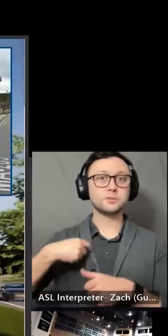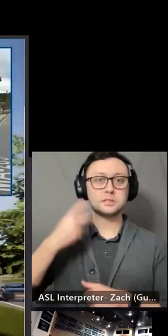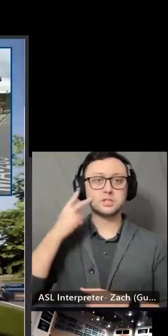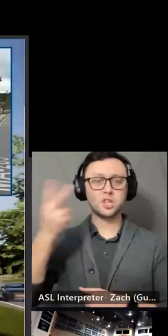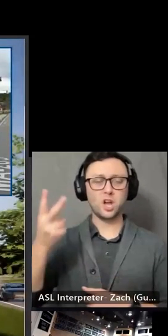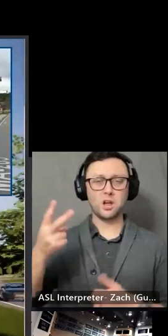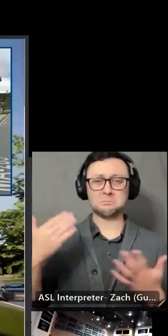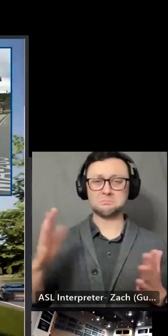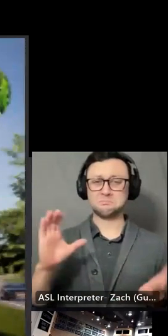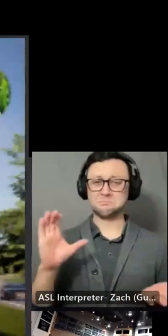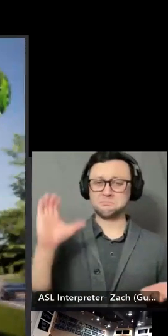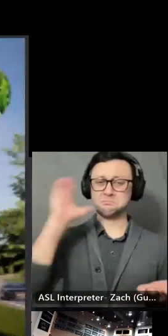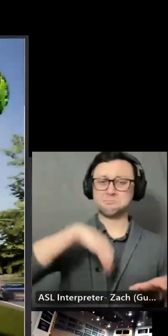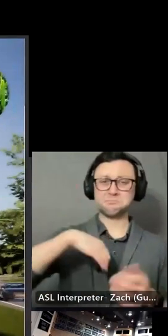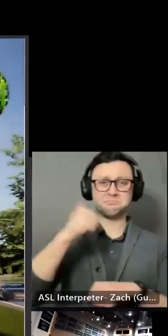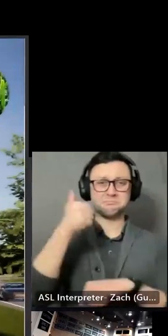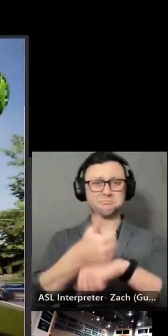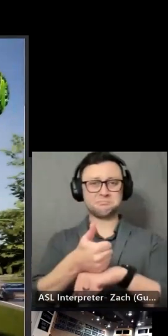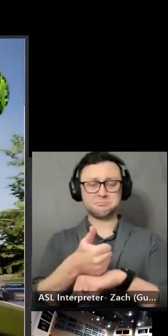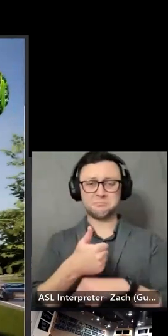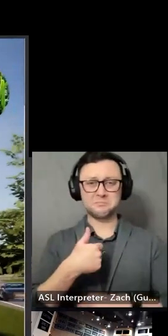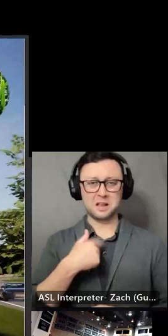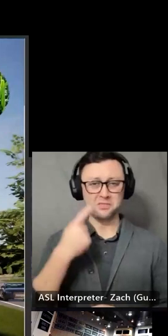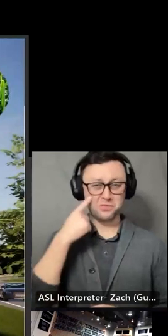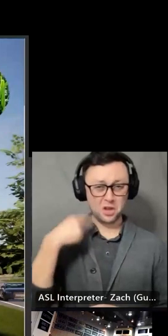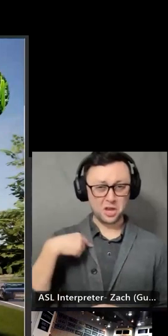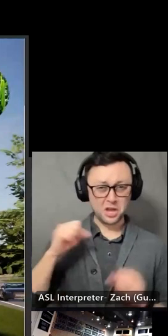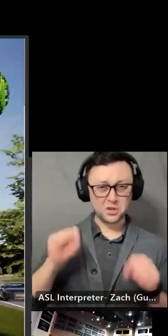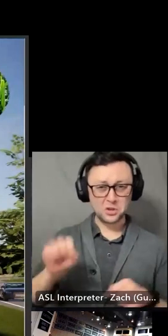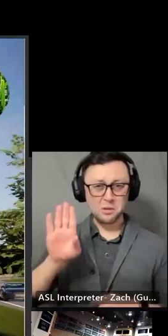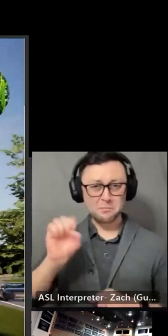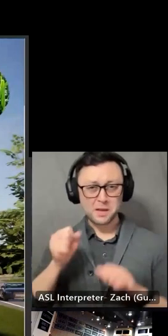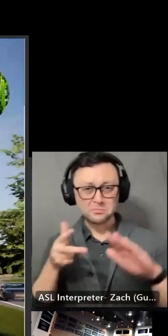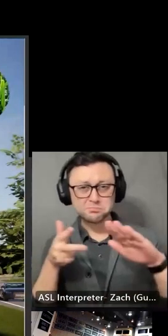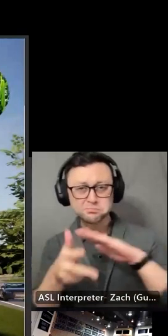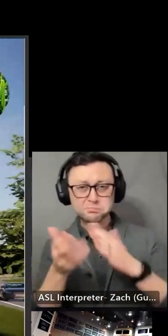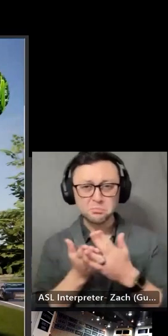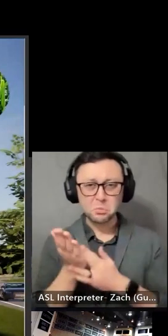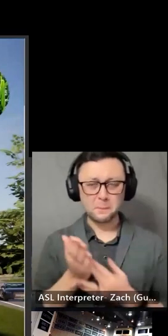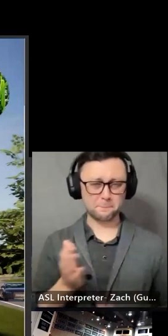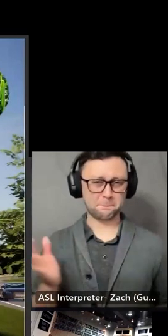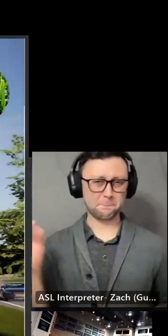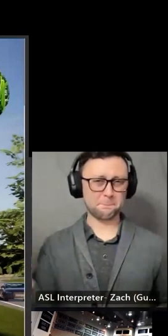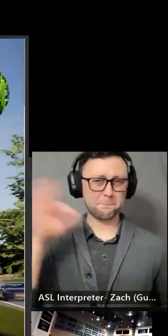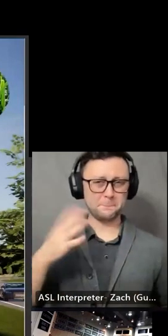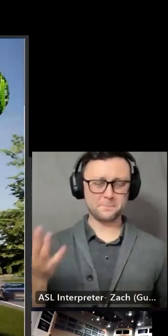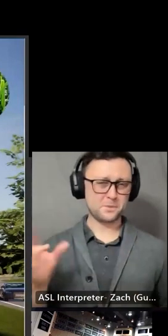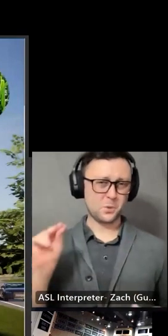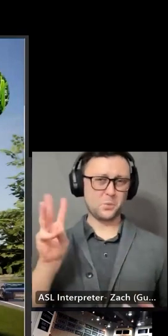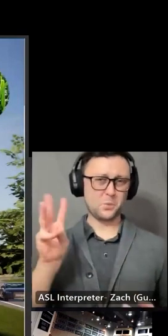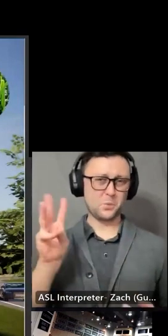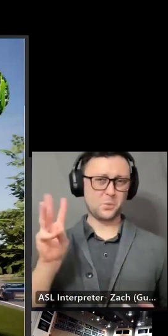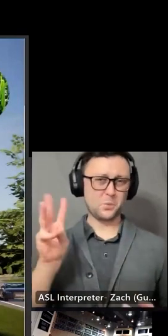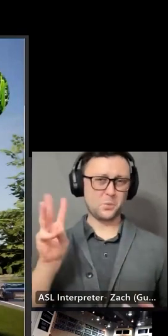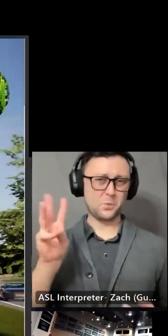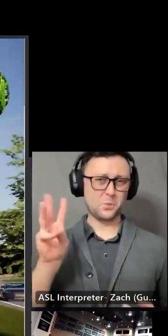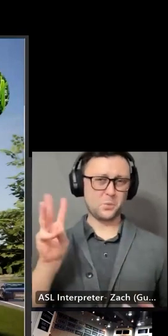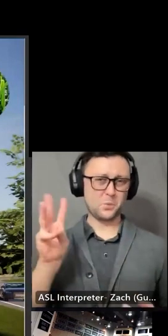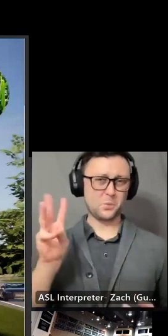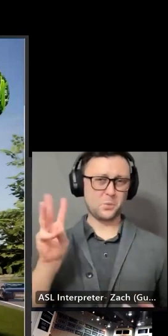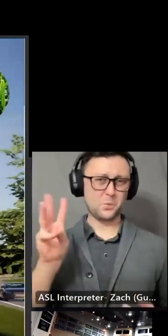peculiarly laid out that I don't think I would have been able to drive a bus through them. So.